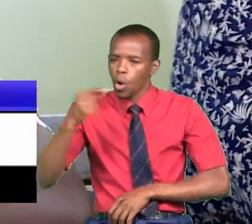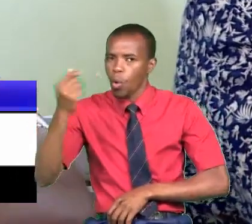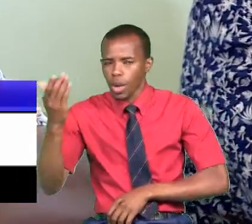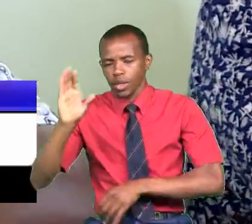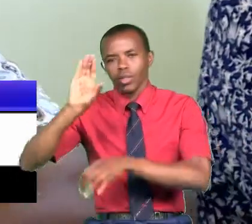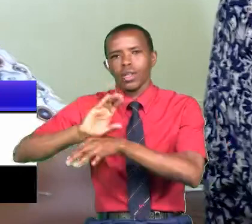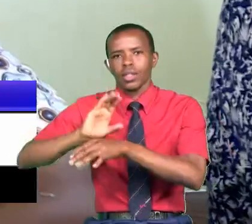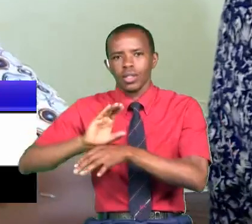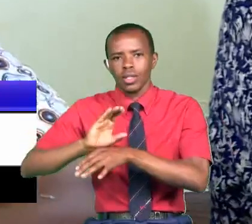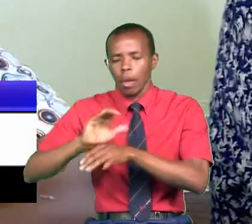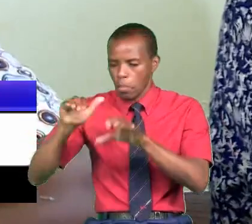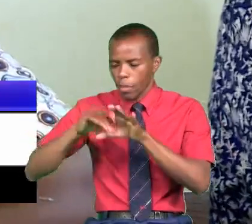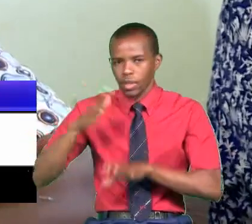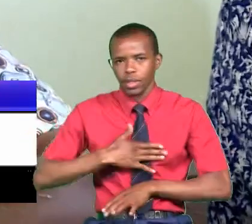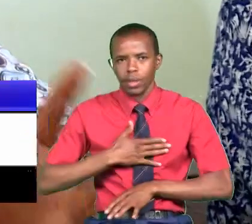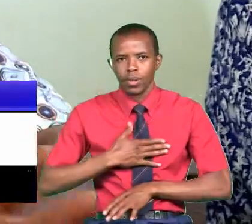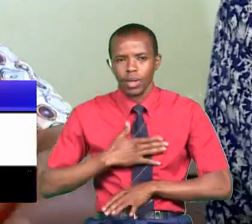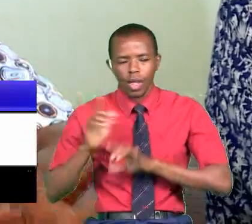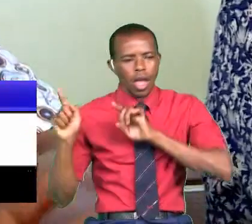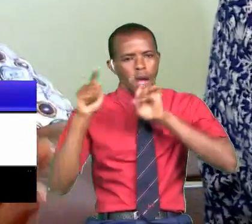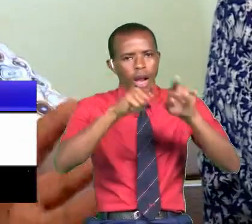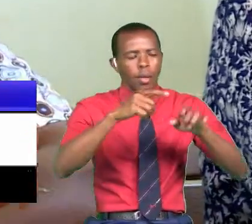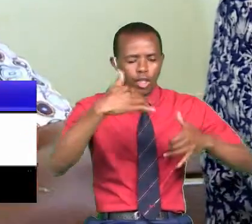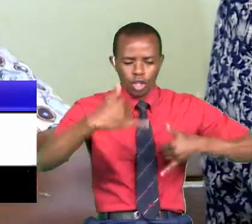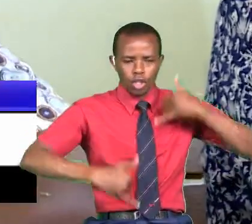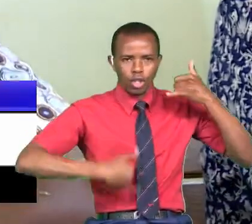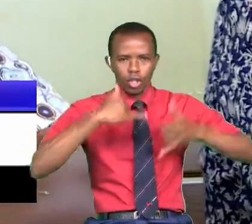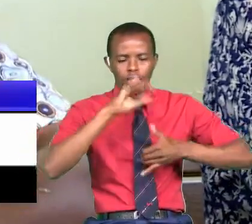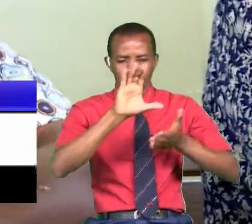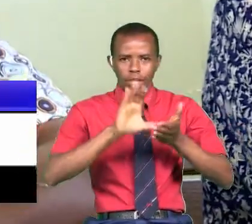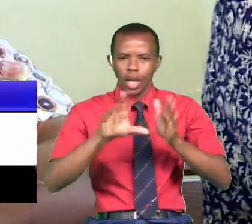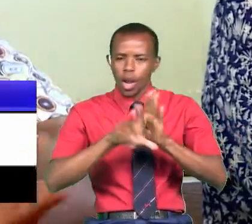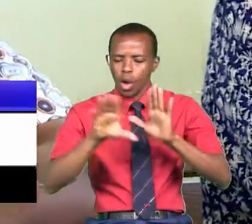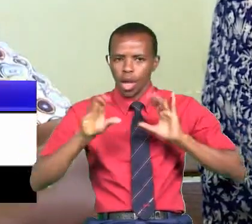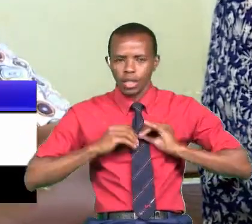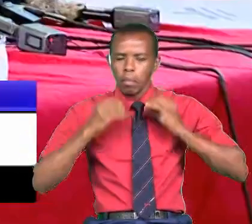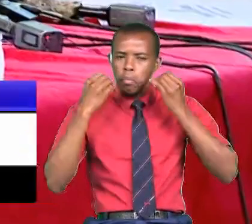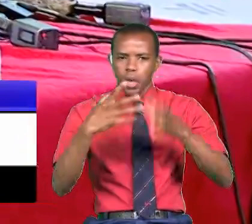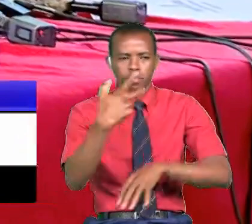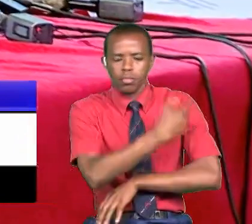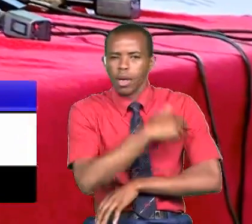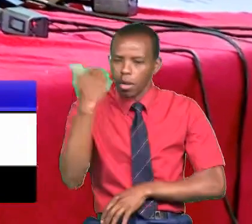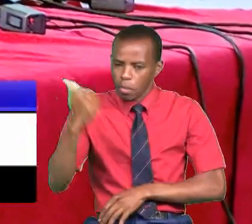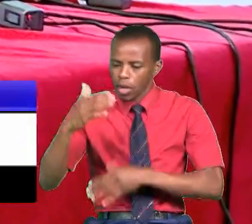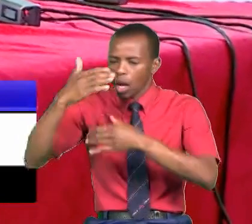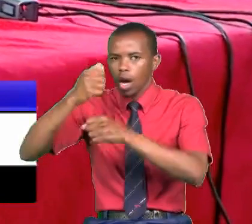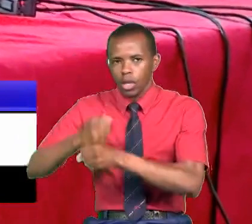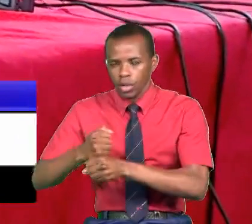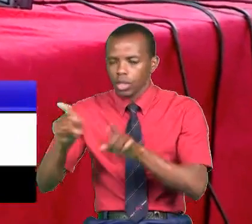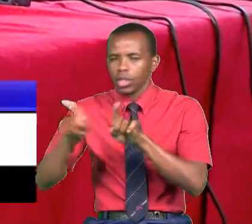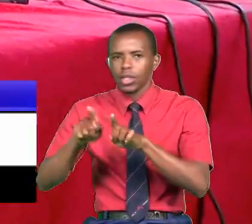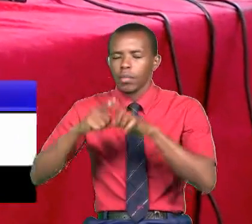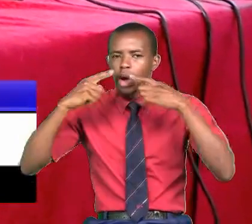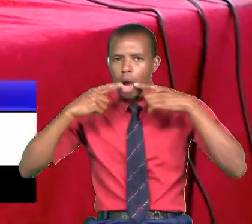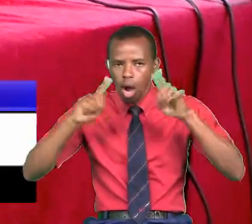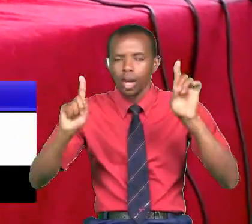kanisani. Wanachama wetu ambao huwa wanakuja burudani na imekubalika kisheria, wengi wao hawajapata. The association has also